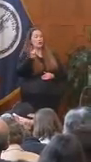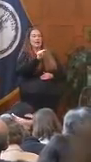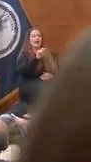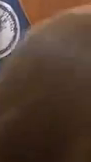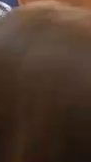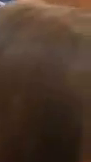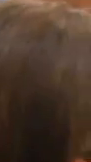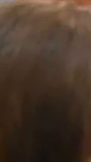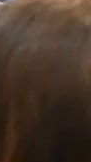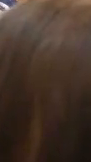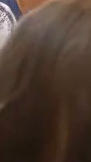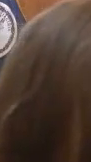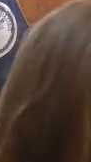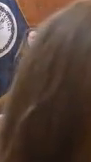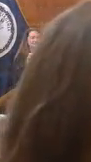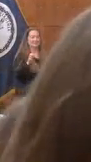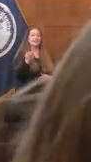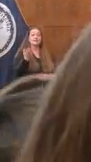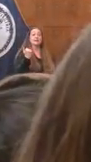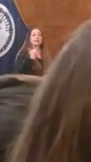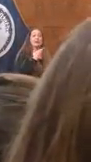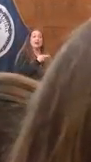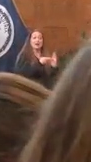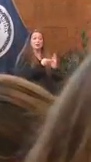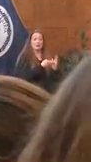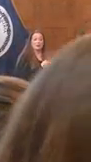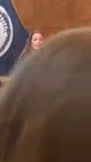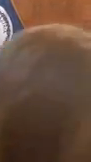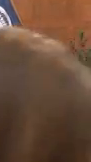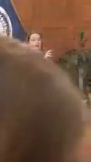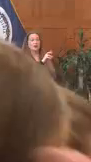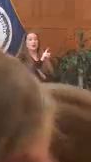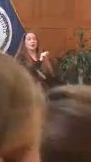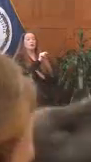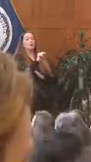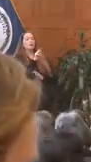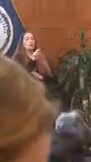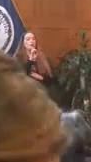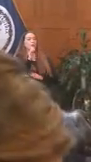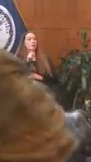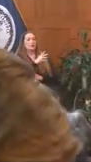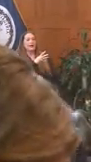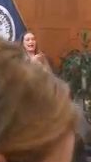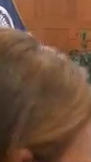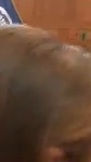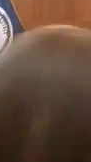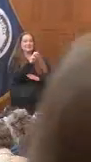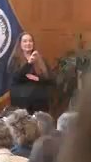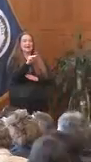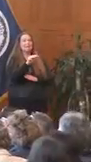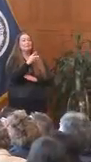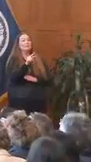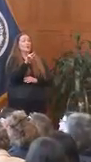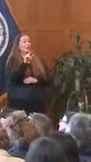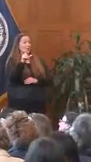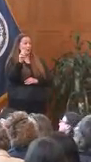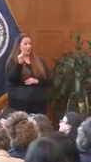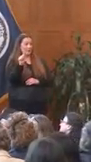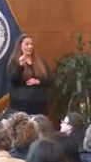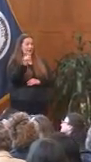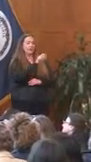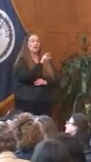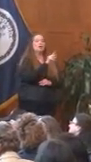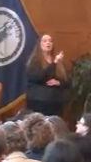Previous Republican and Democratic representatives of this seat, Robert Hurt and Tom Garrett. Other representatives, Robert